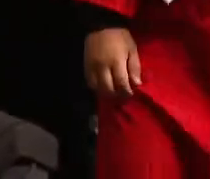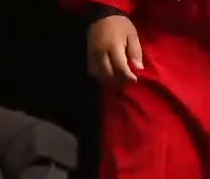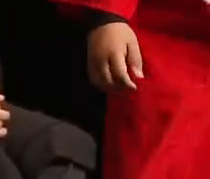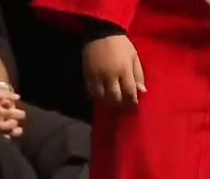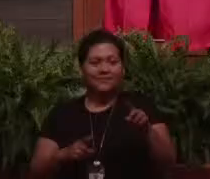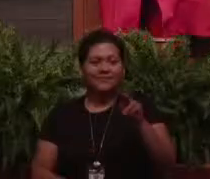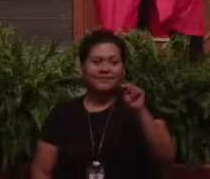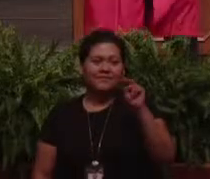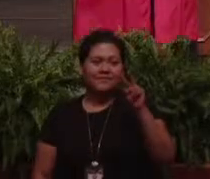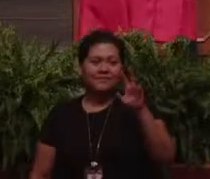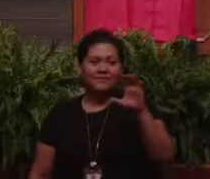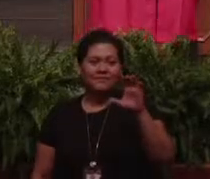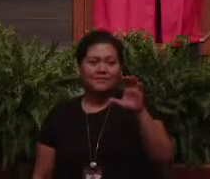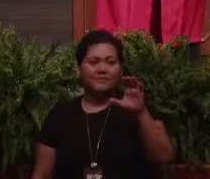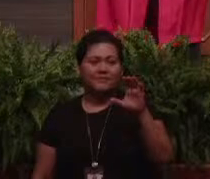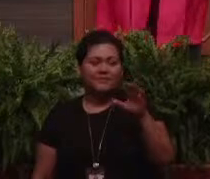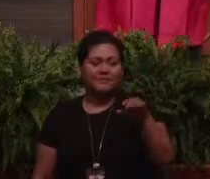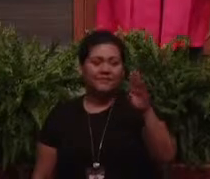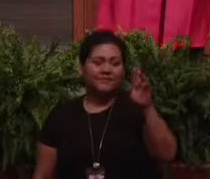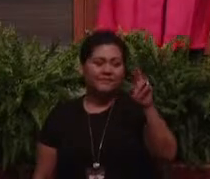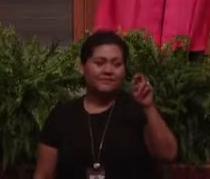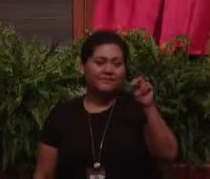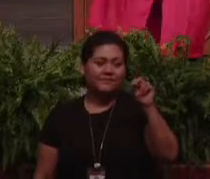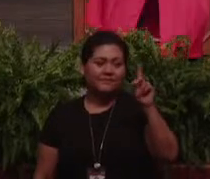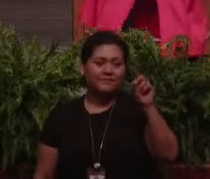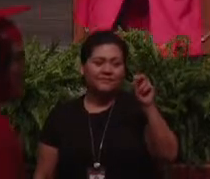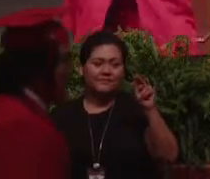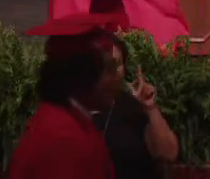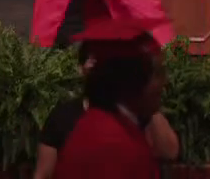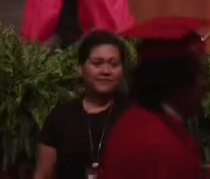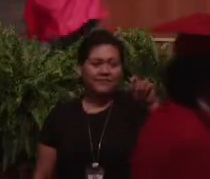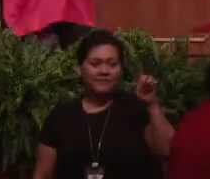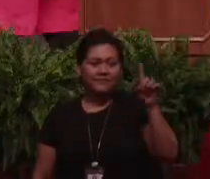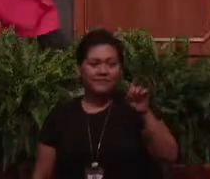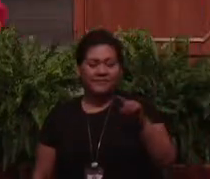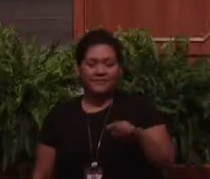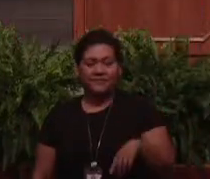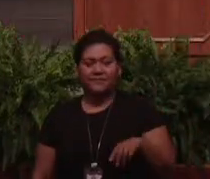Attending Northwest Vista College, Brandon Lopez.